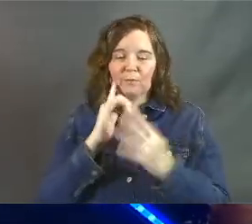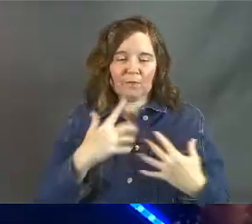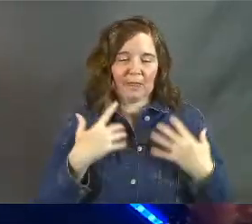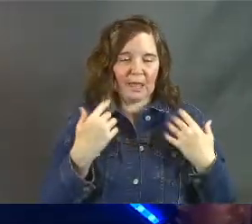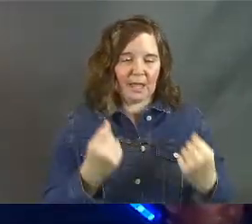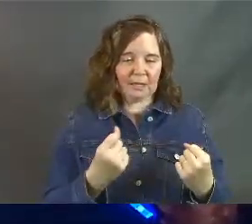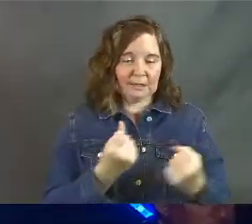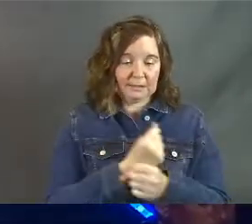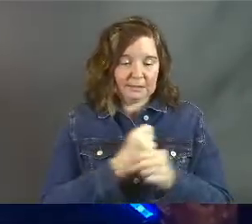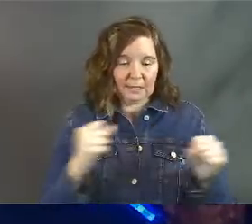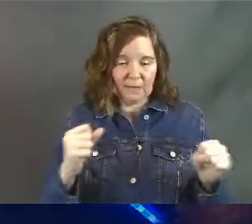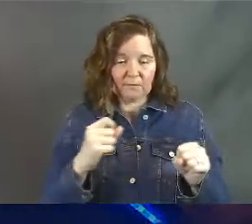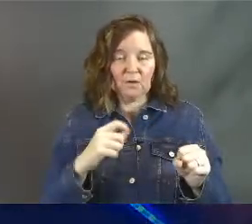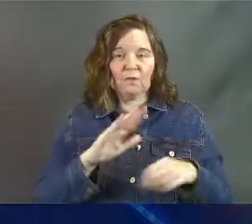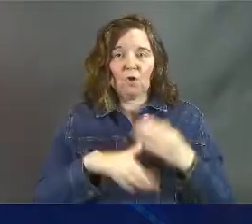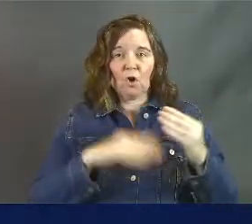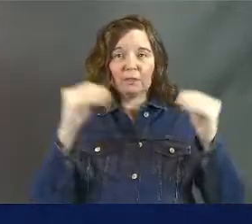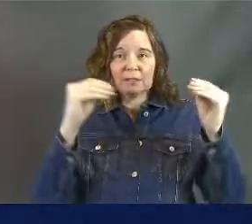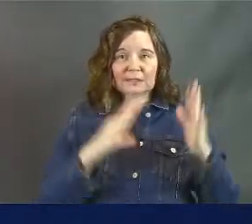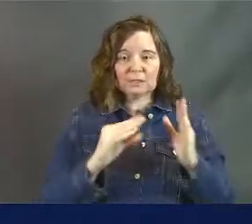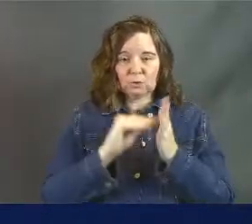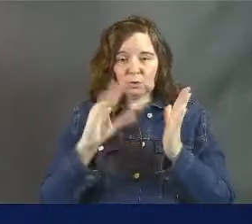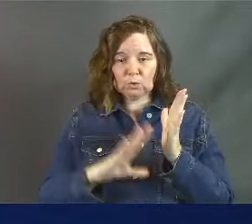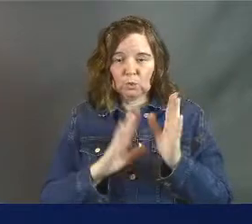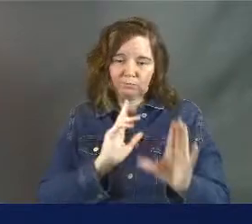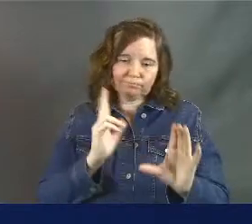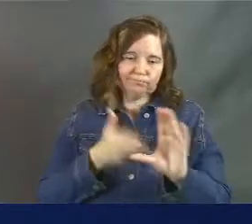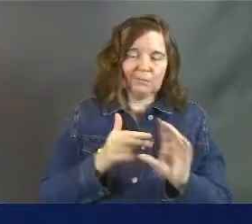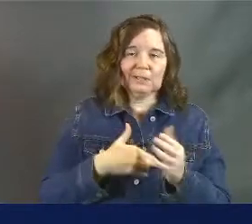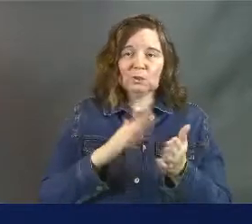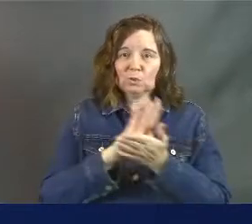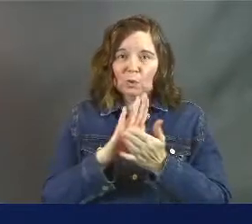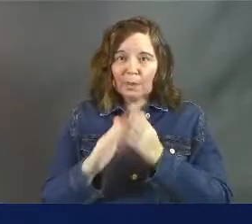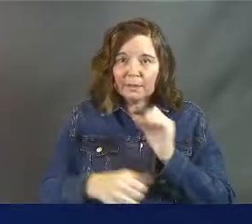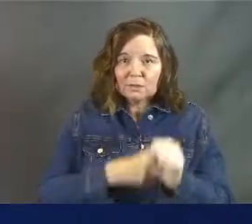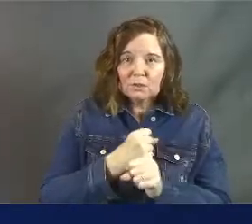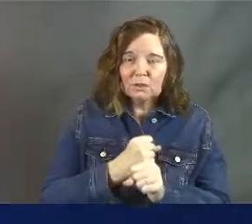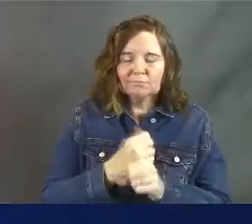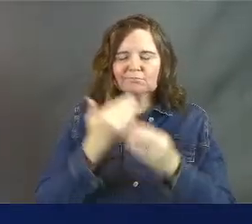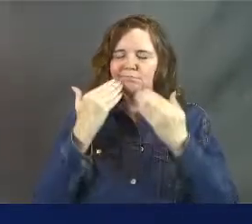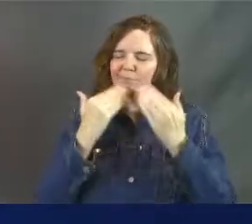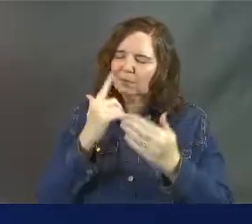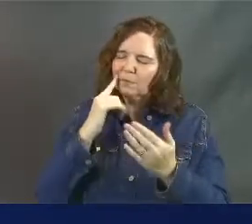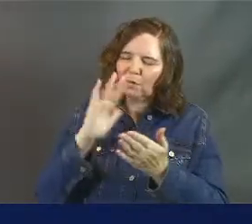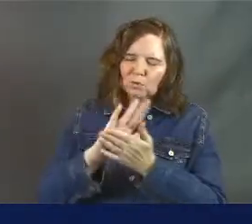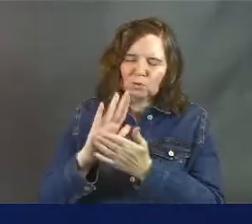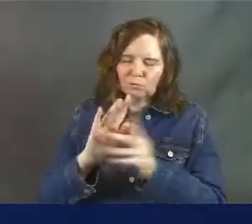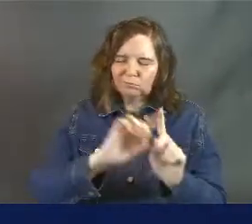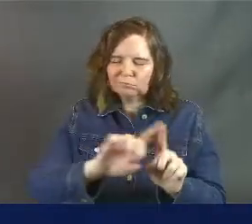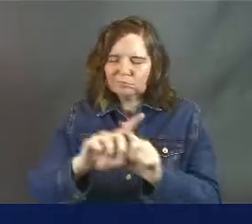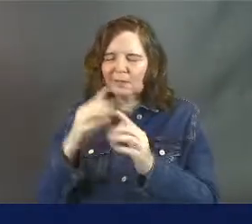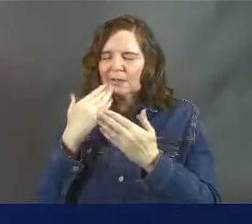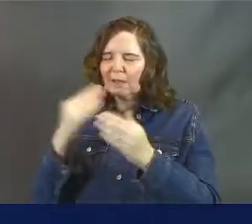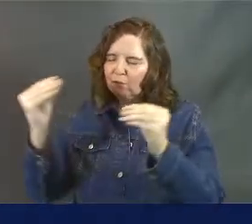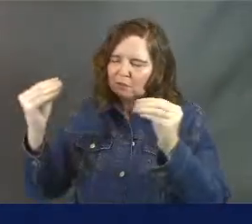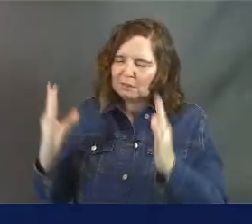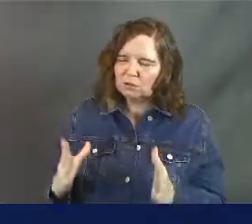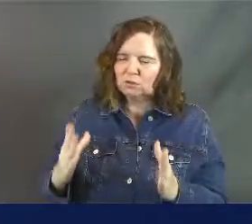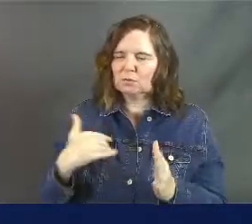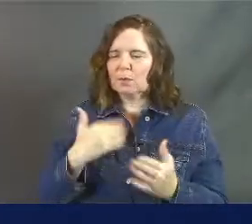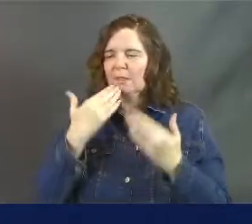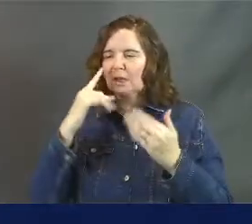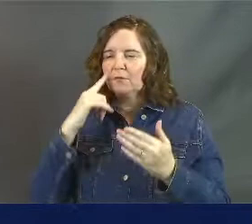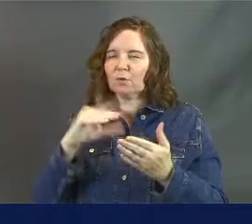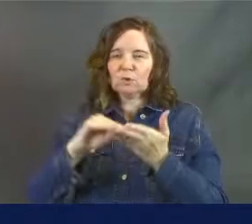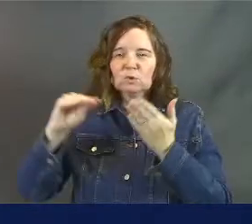health and wellness and safety of all the teachers and students who are jumping into school this year. We thank You for our schools, God. We thank You for our teachers. We